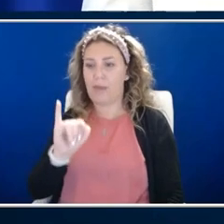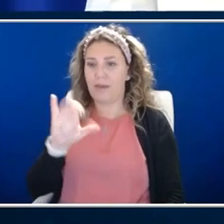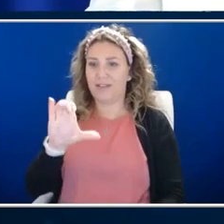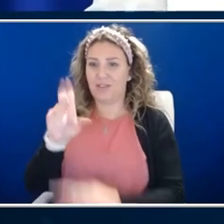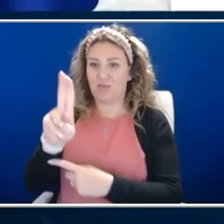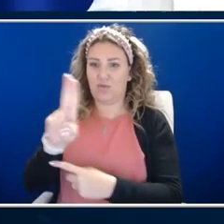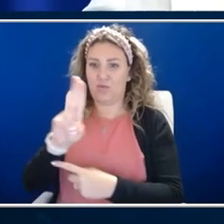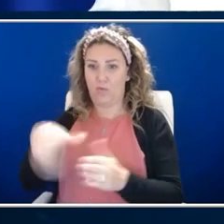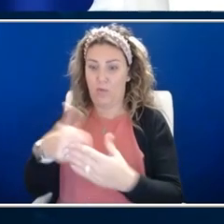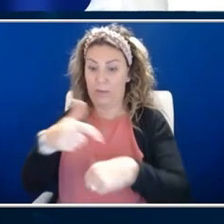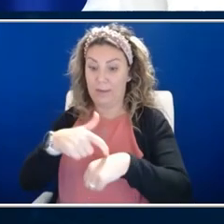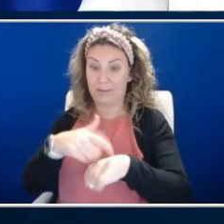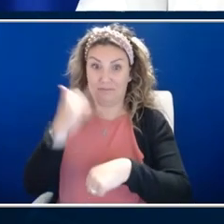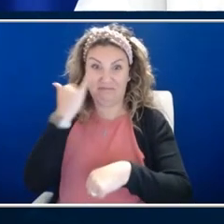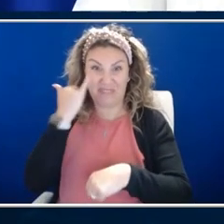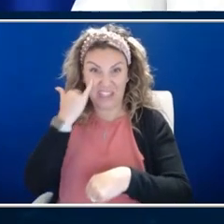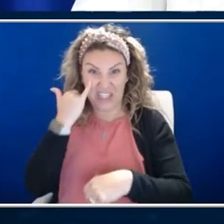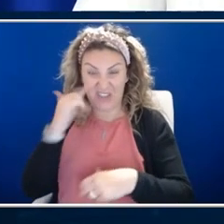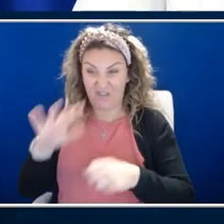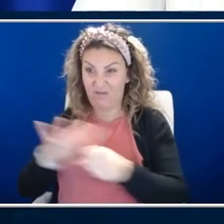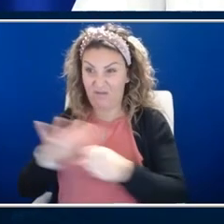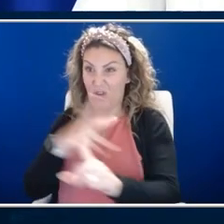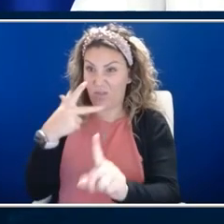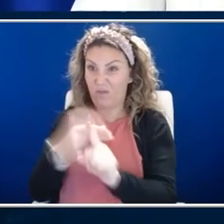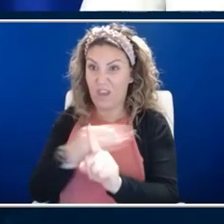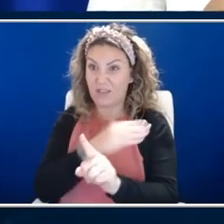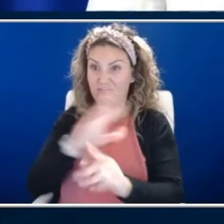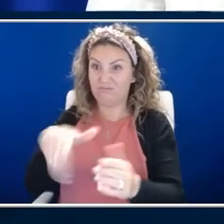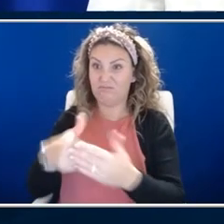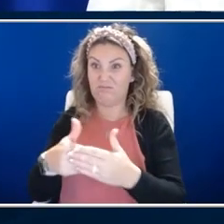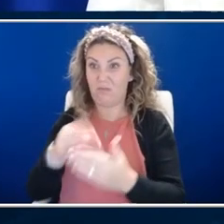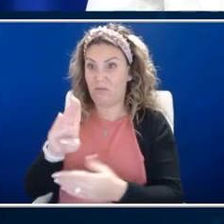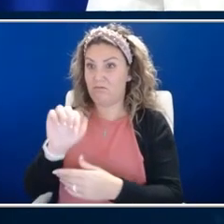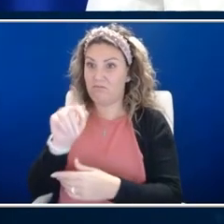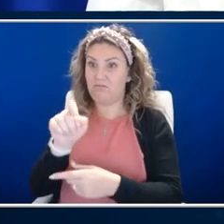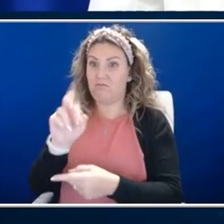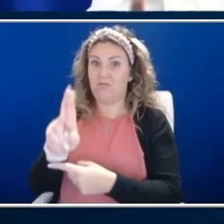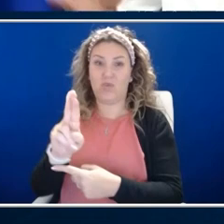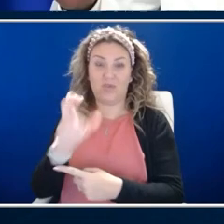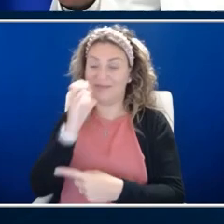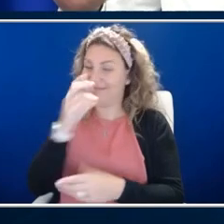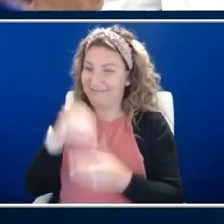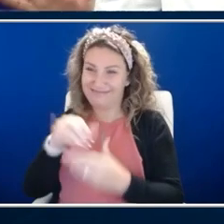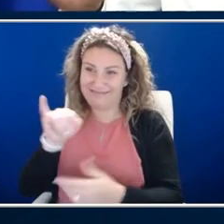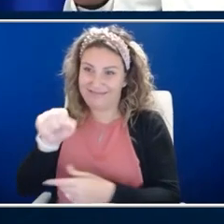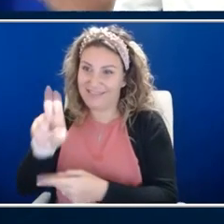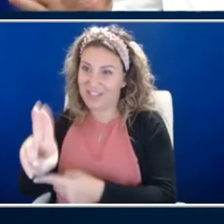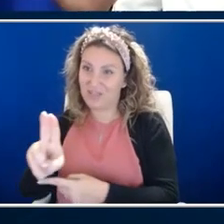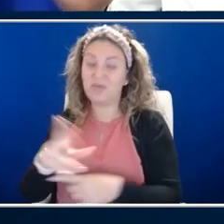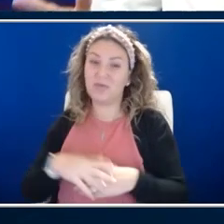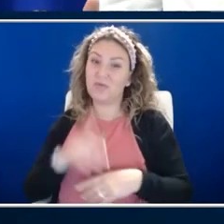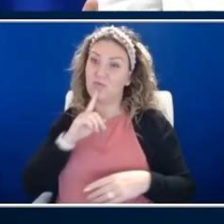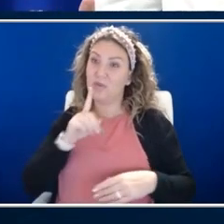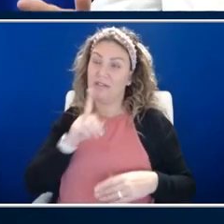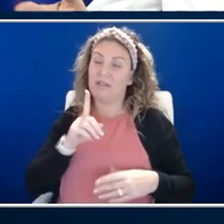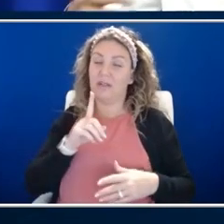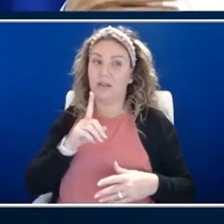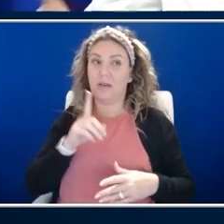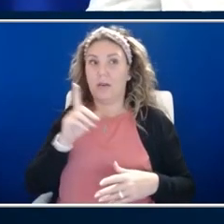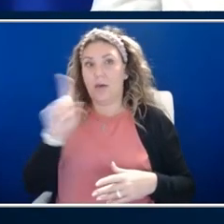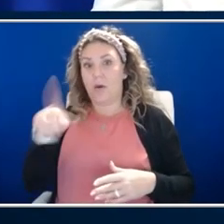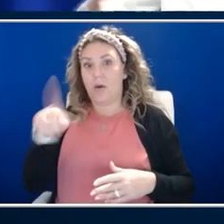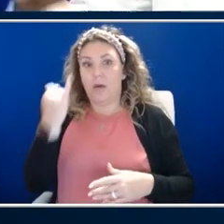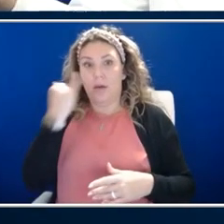fully vaccinated and you've had all your boosters, and you're not going to be in the ICU, essentially, unless you have some severe chronic underlying disease